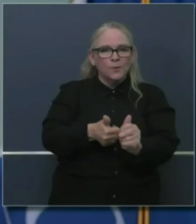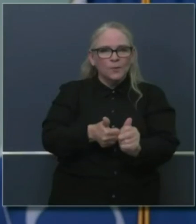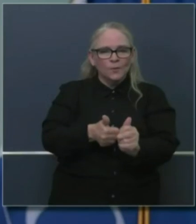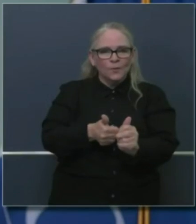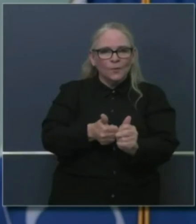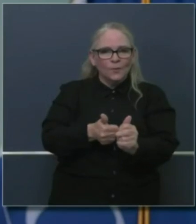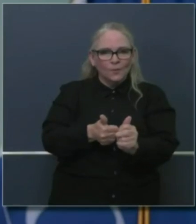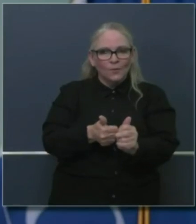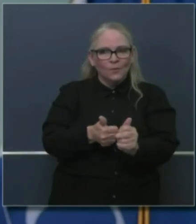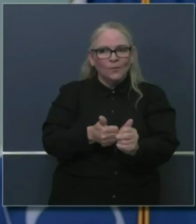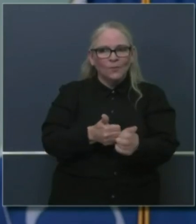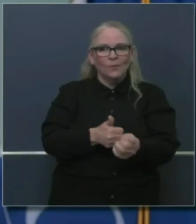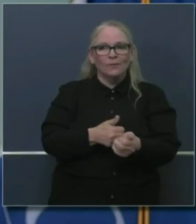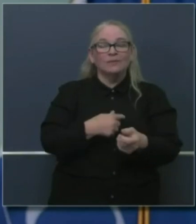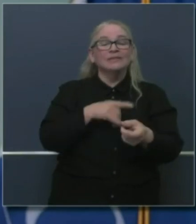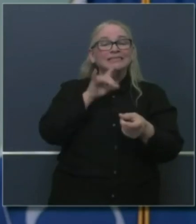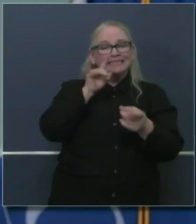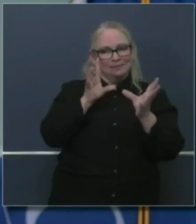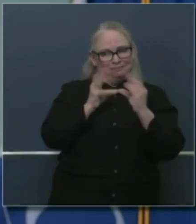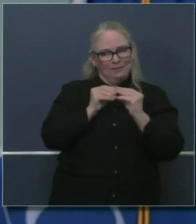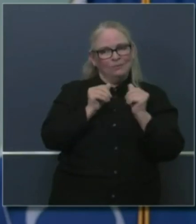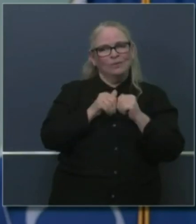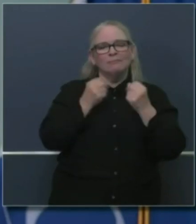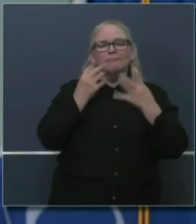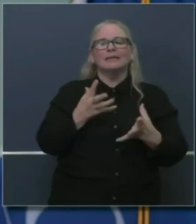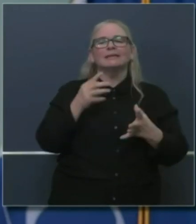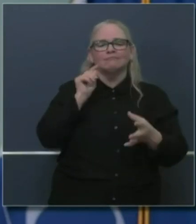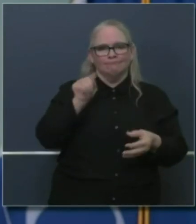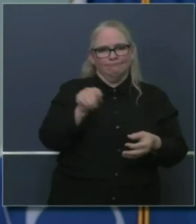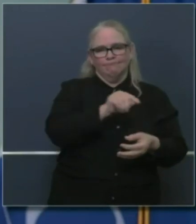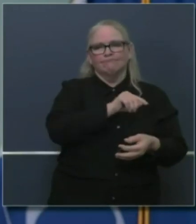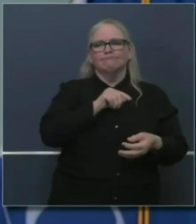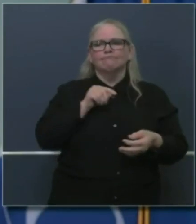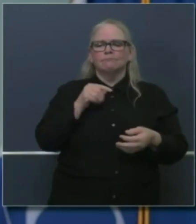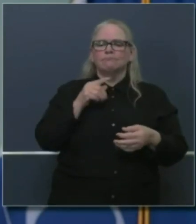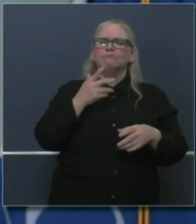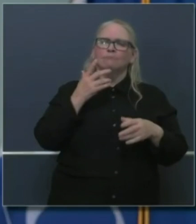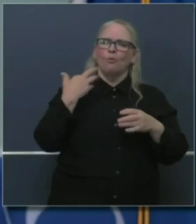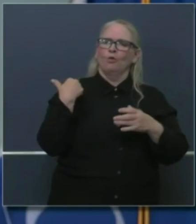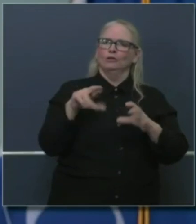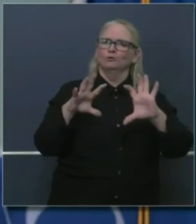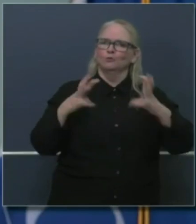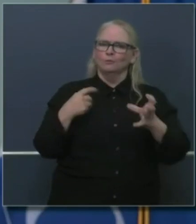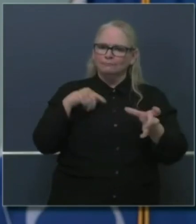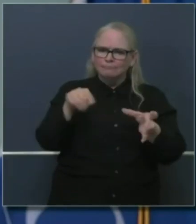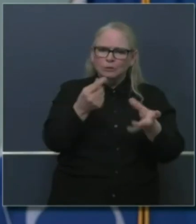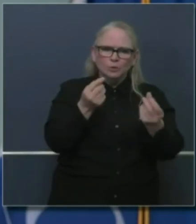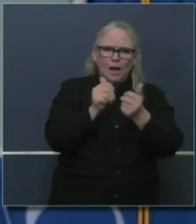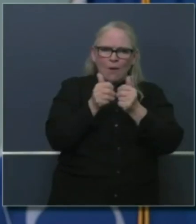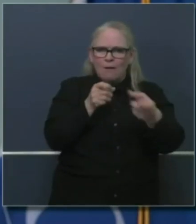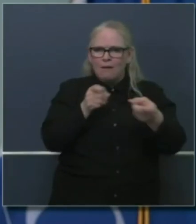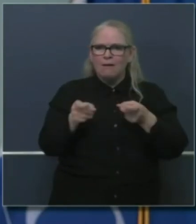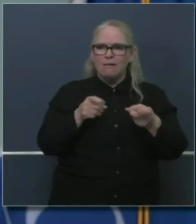of phone calls and Zoom calls and conferences with faith-based leaders, maintaining that in the